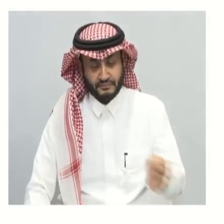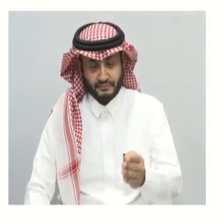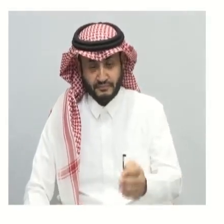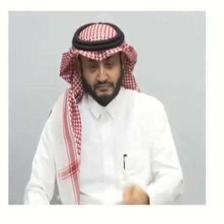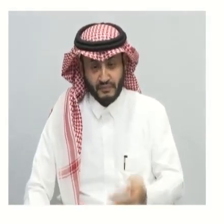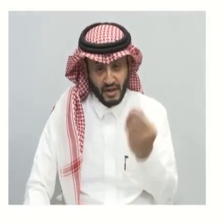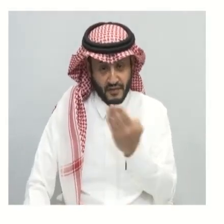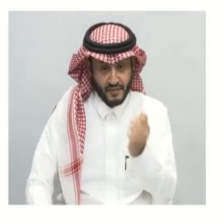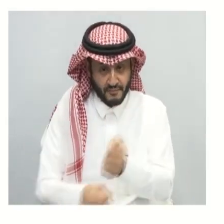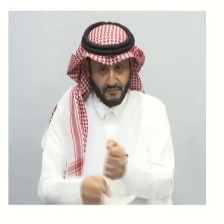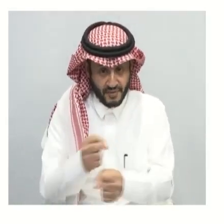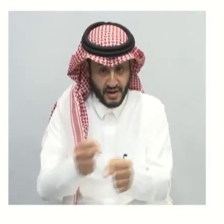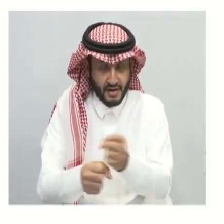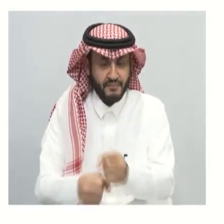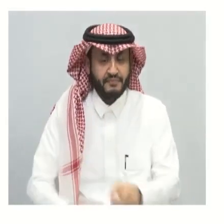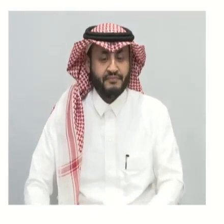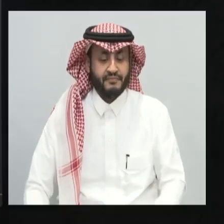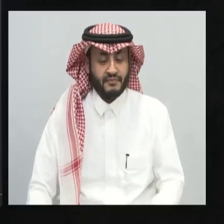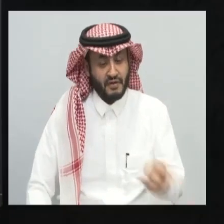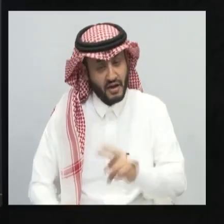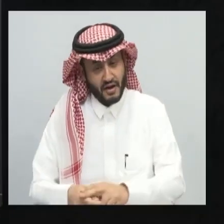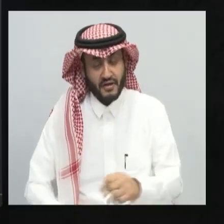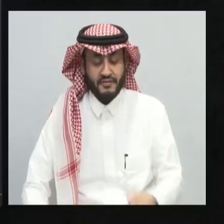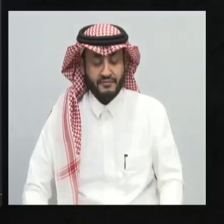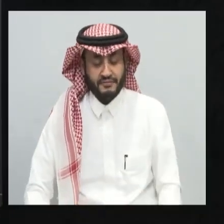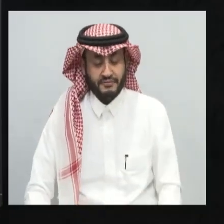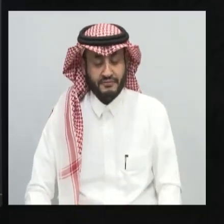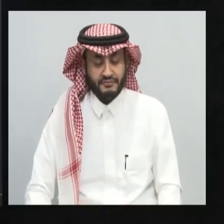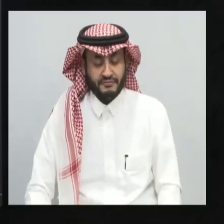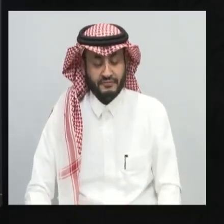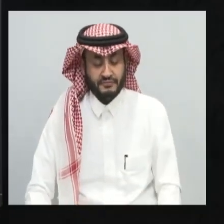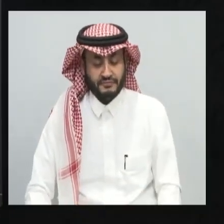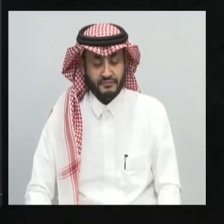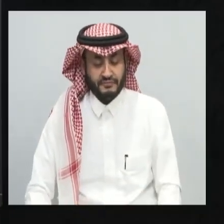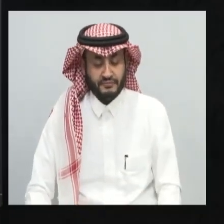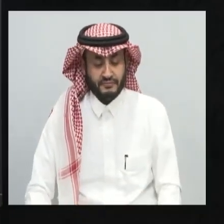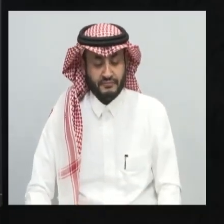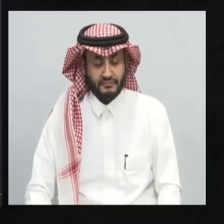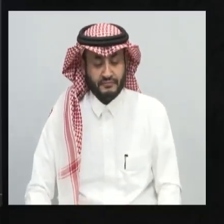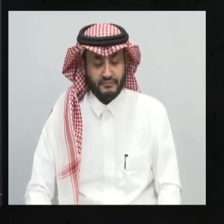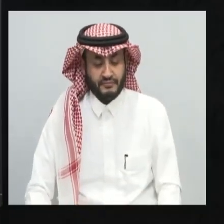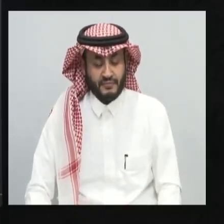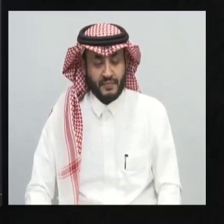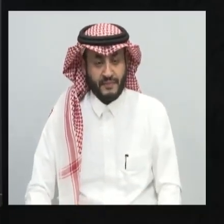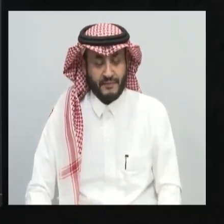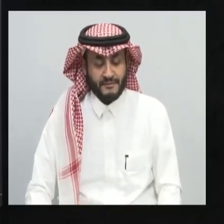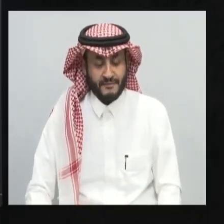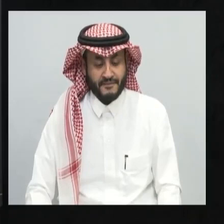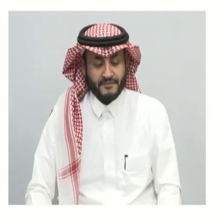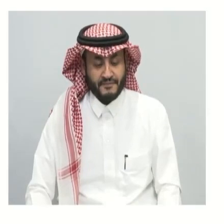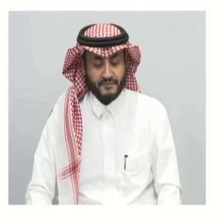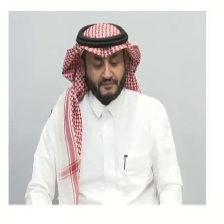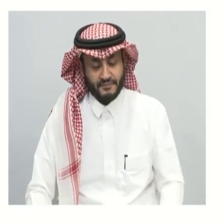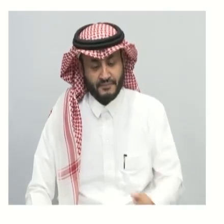the grammar, the function from the unit again, the second lesson, as well as the previous lesson, the form, meaning, and